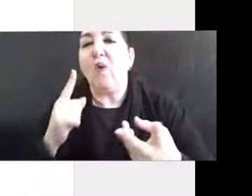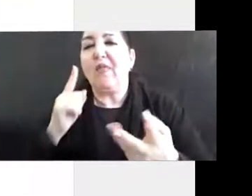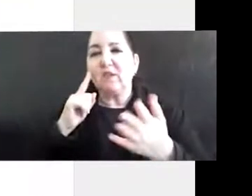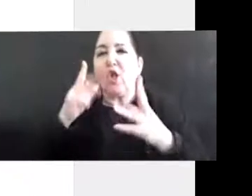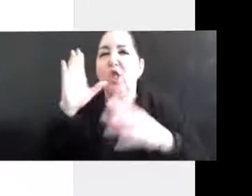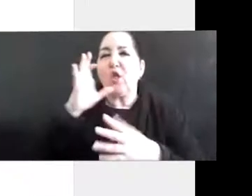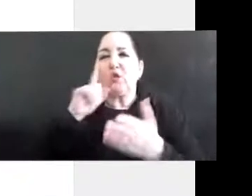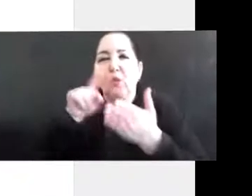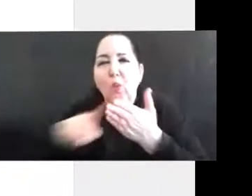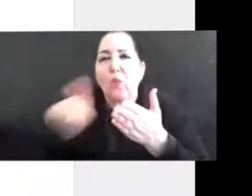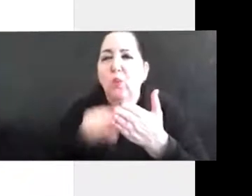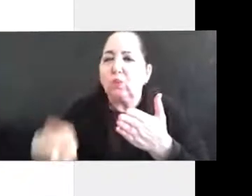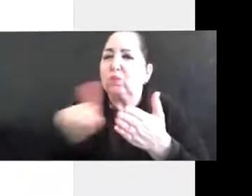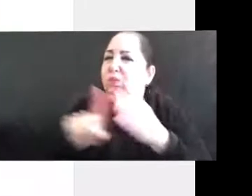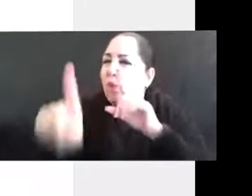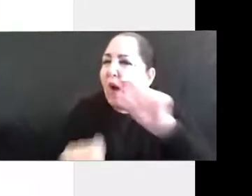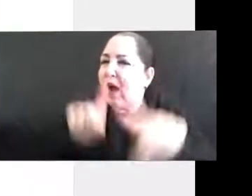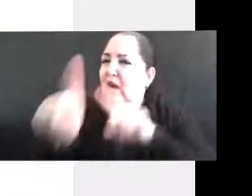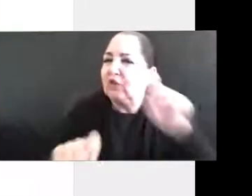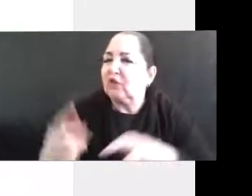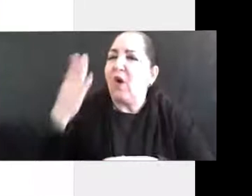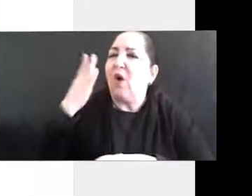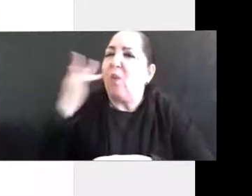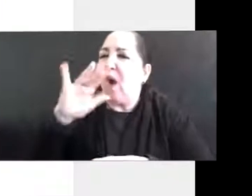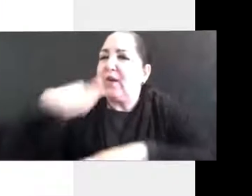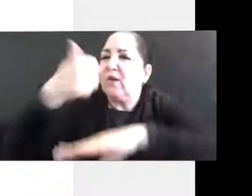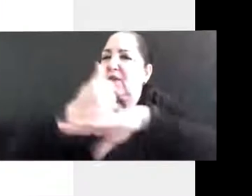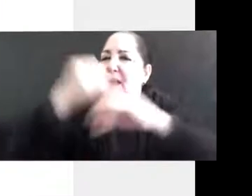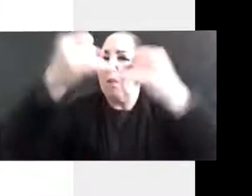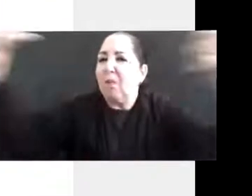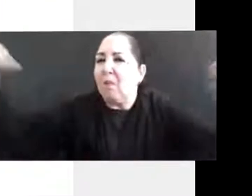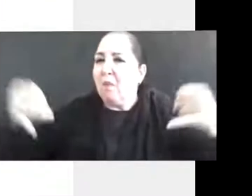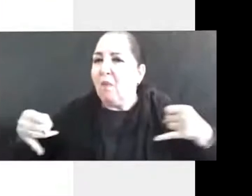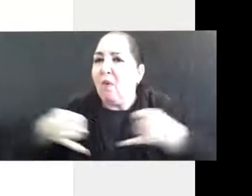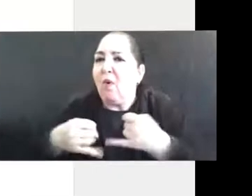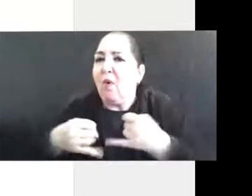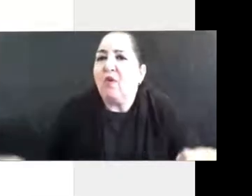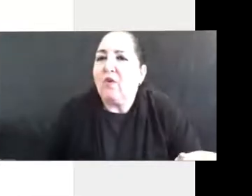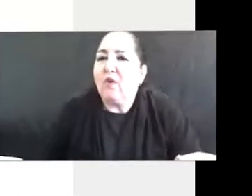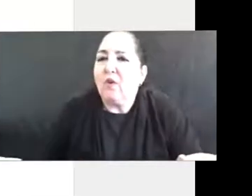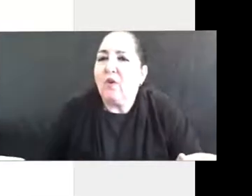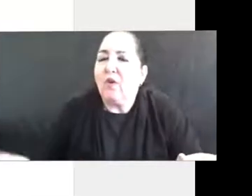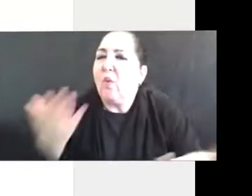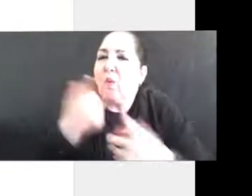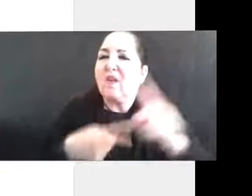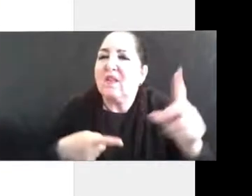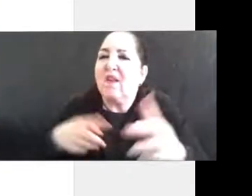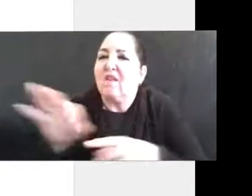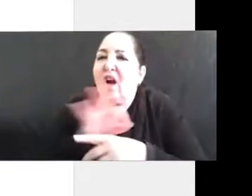to contest or to question those imposed cartographies, you know, that is the function of, you